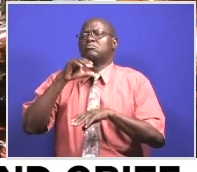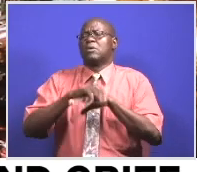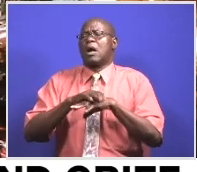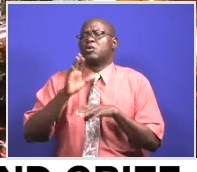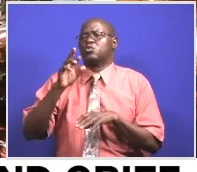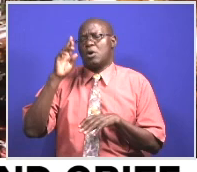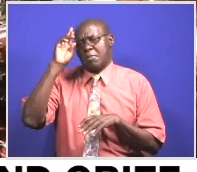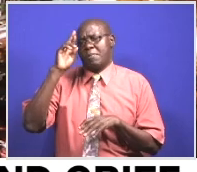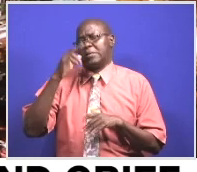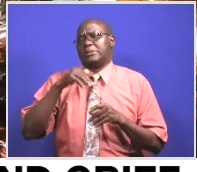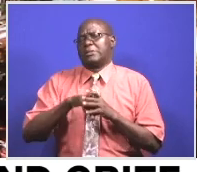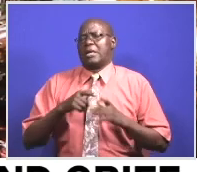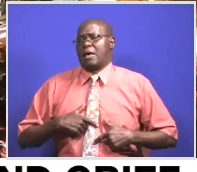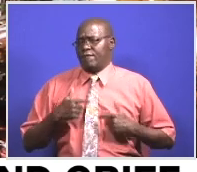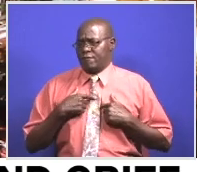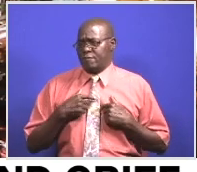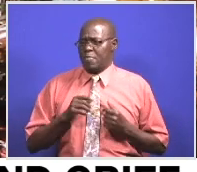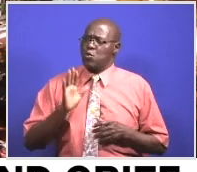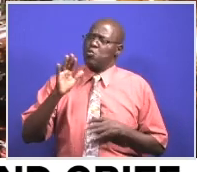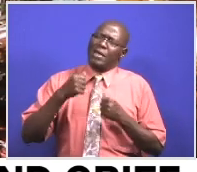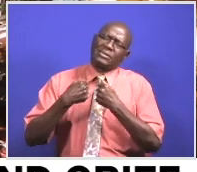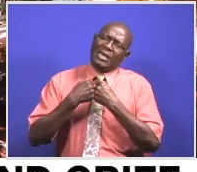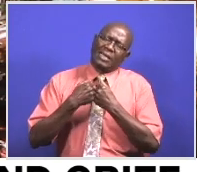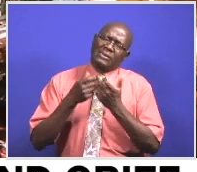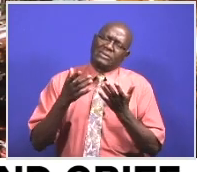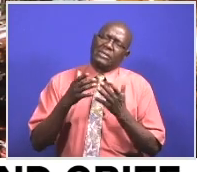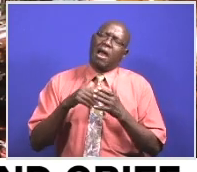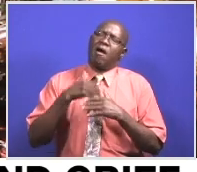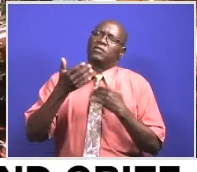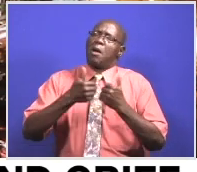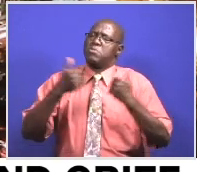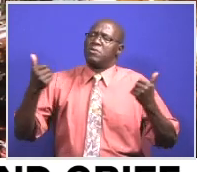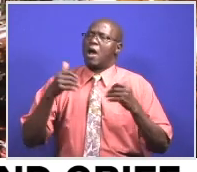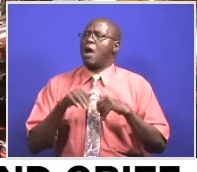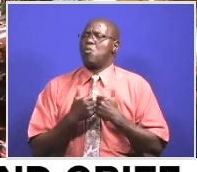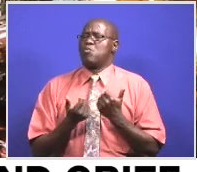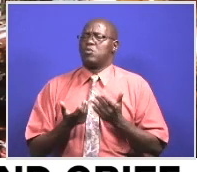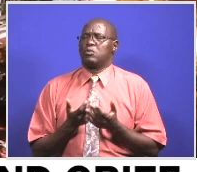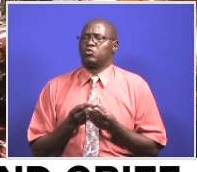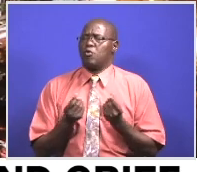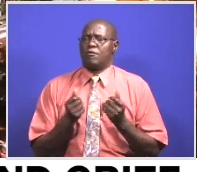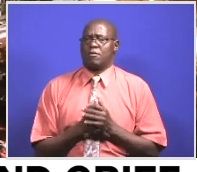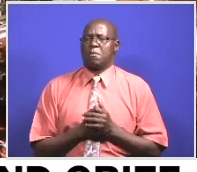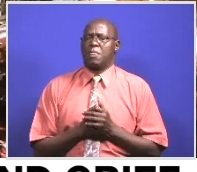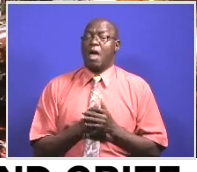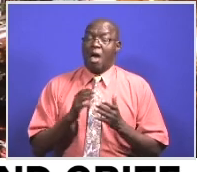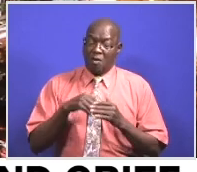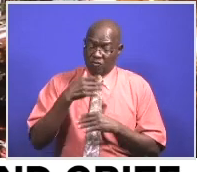life challenges? I remember after the breakup, let me tell you, Tess, I sat in my room and I asked